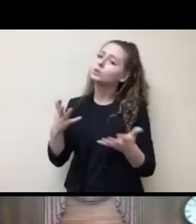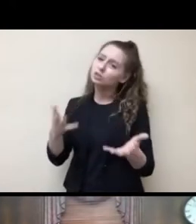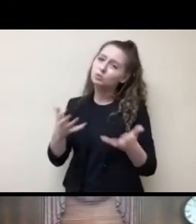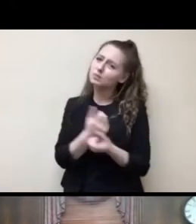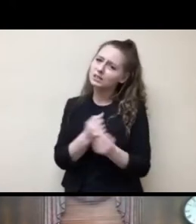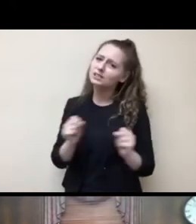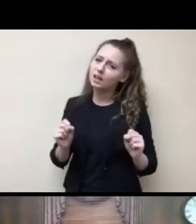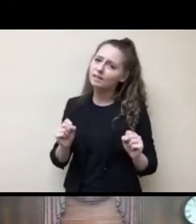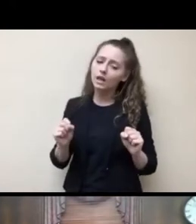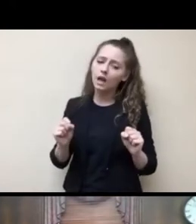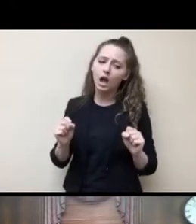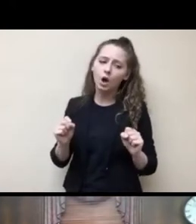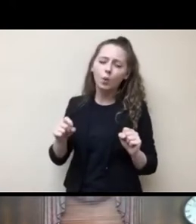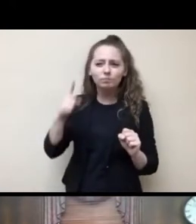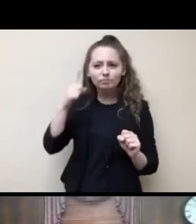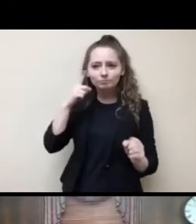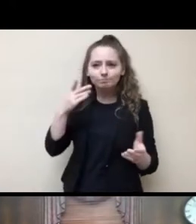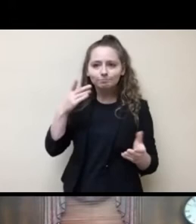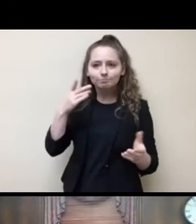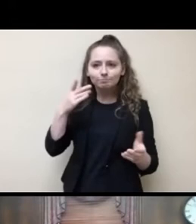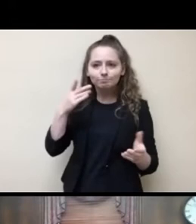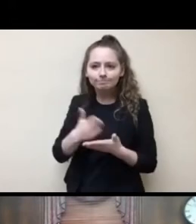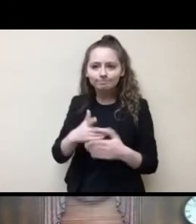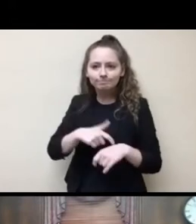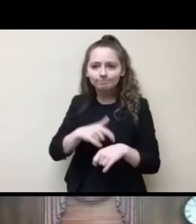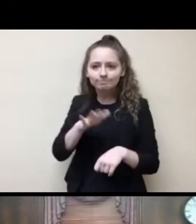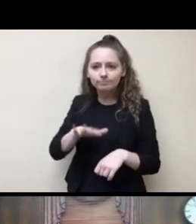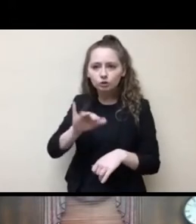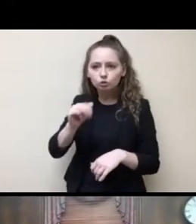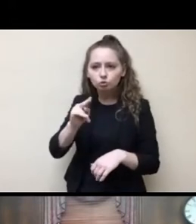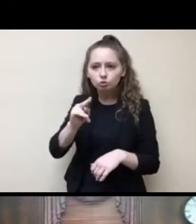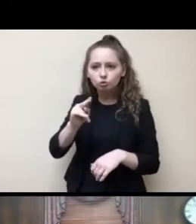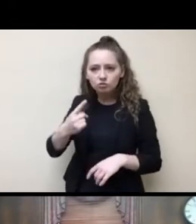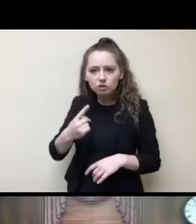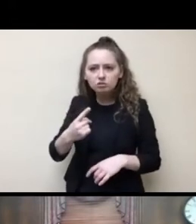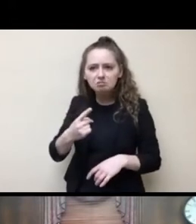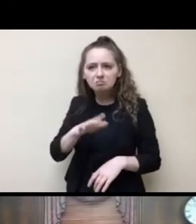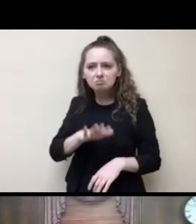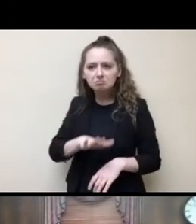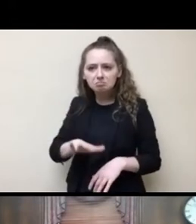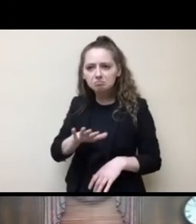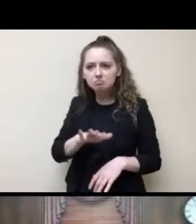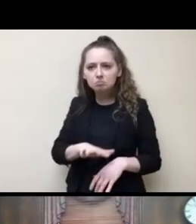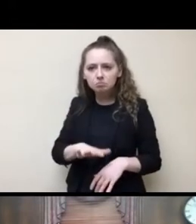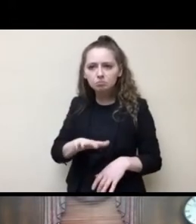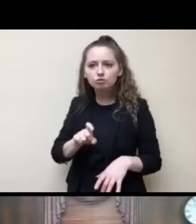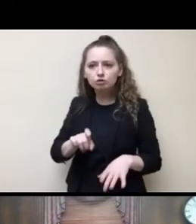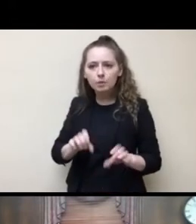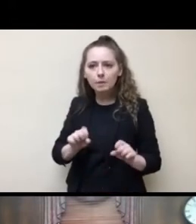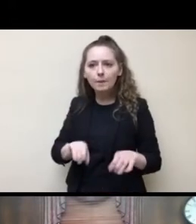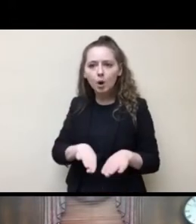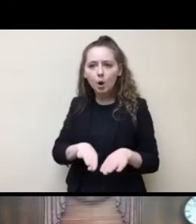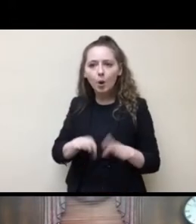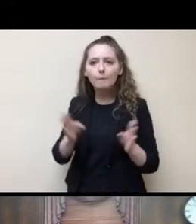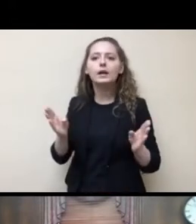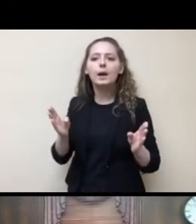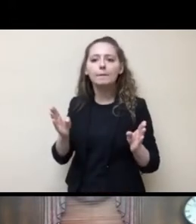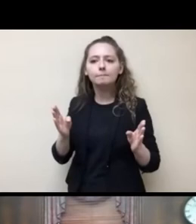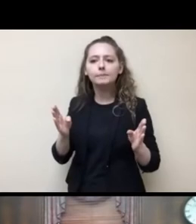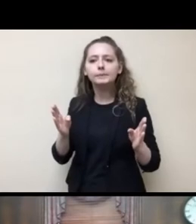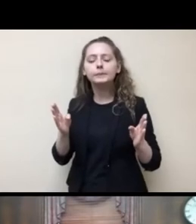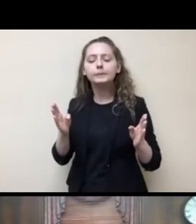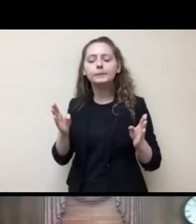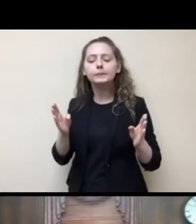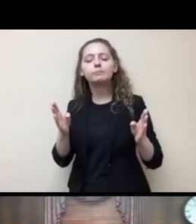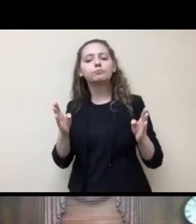We think probably sometime around June 1st or so, that should be able to open up and we should be able to then